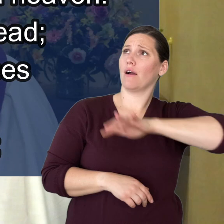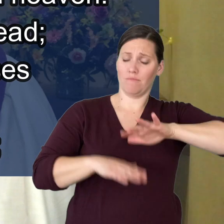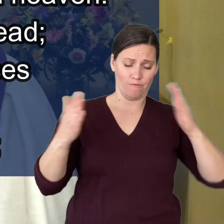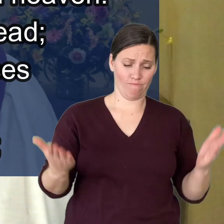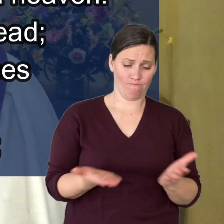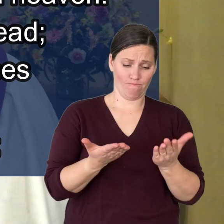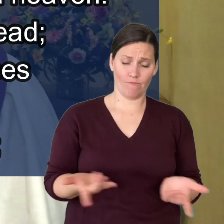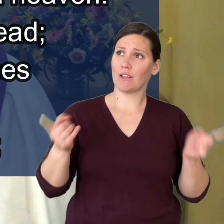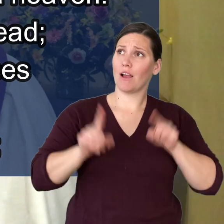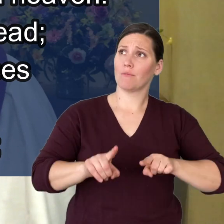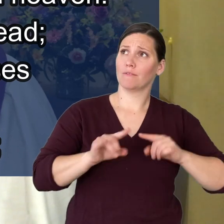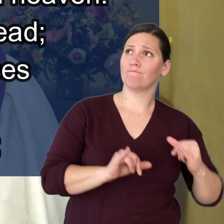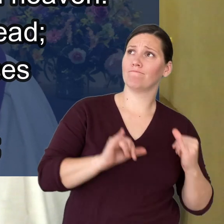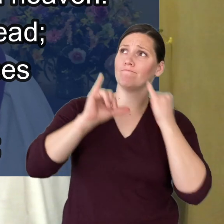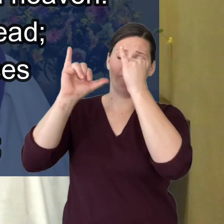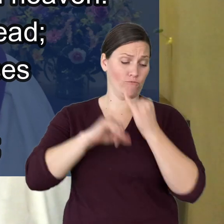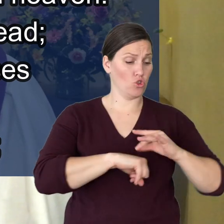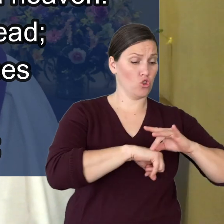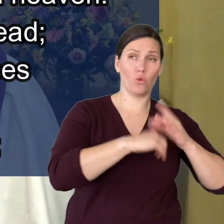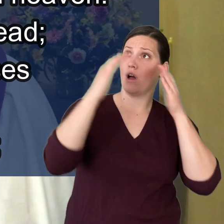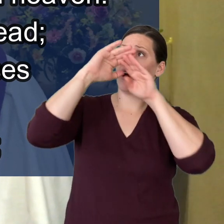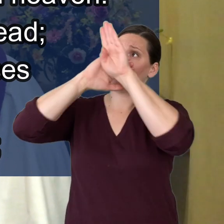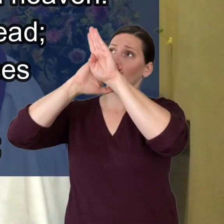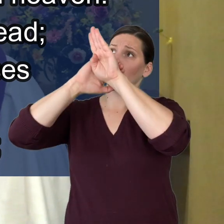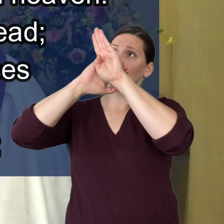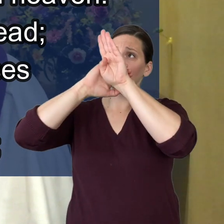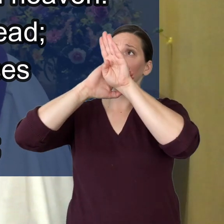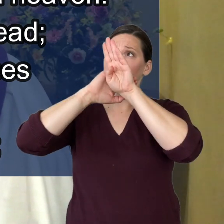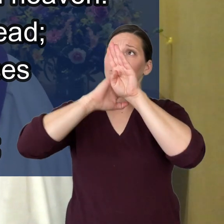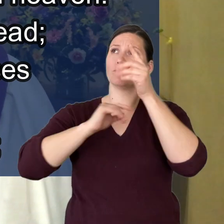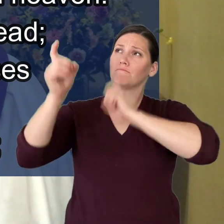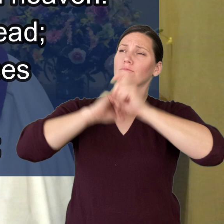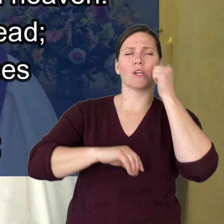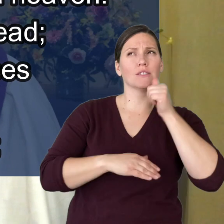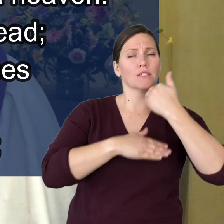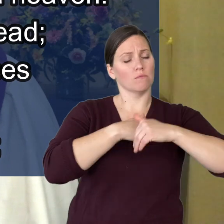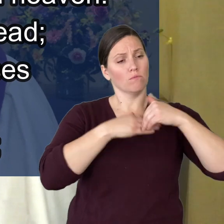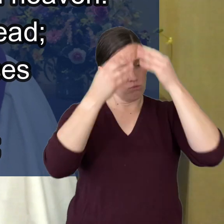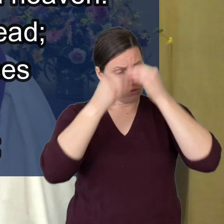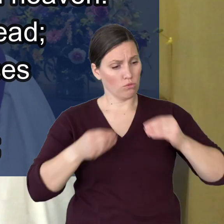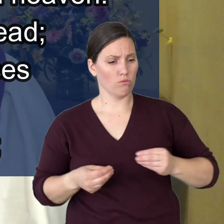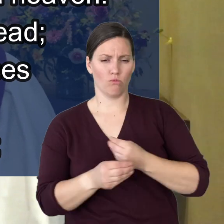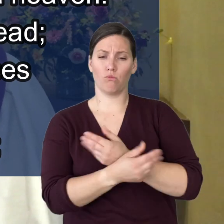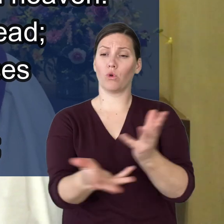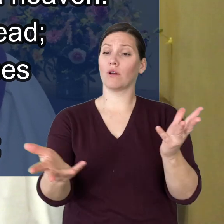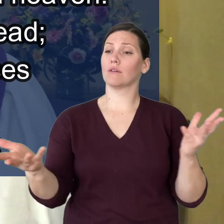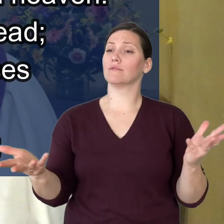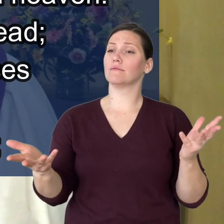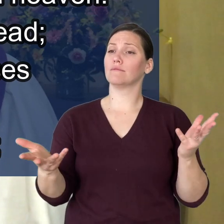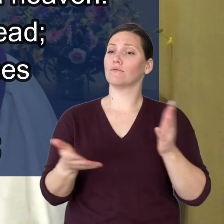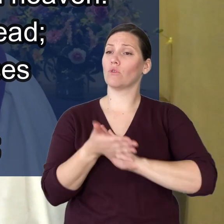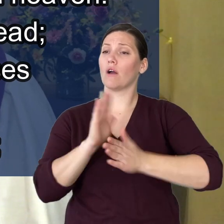name. Thy kingdom come, thy will be done, on earth as it is in heaven. Give us